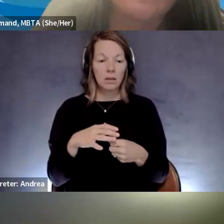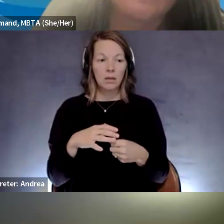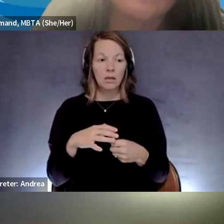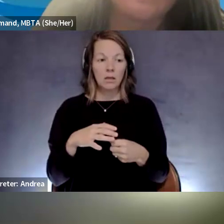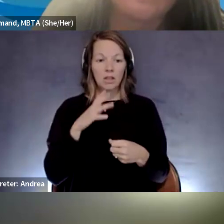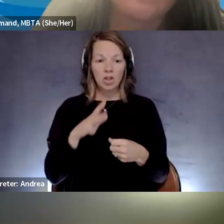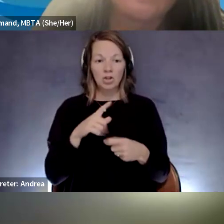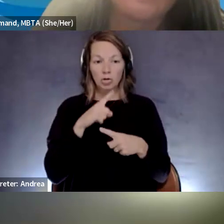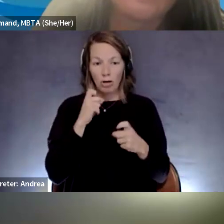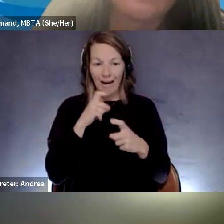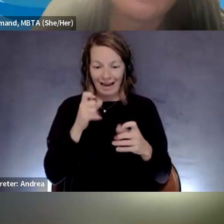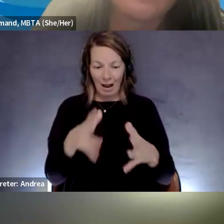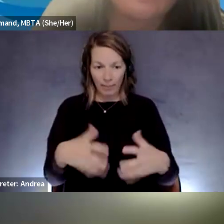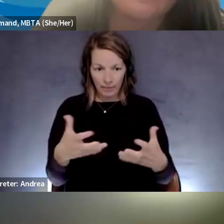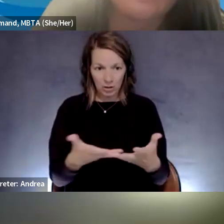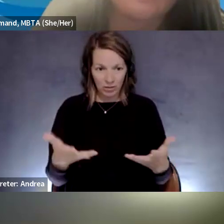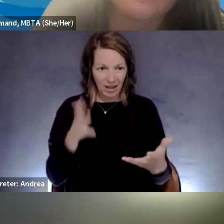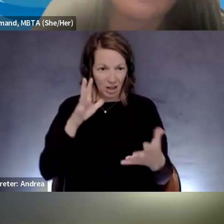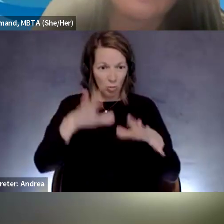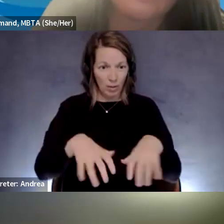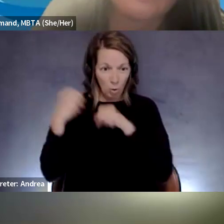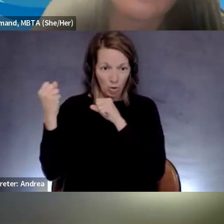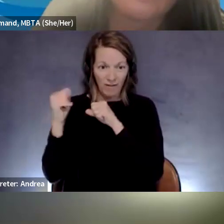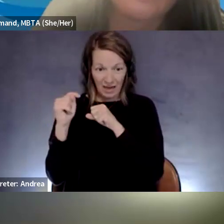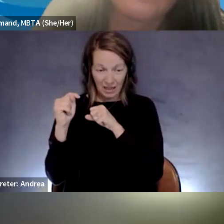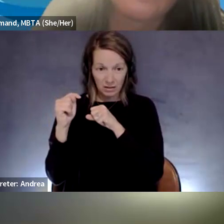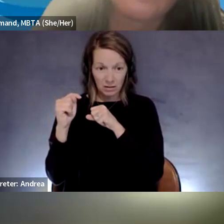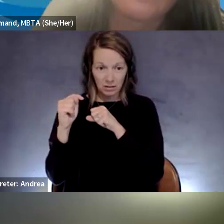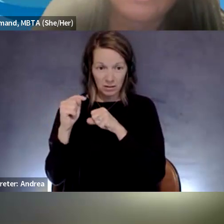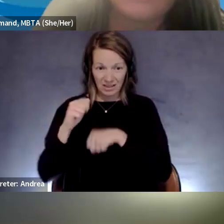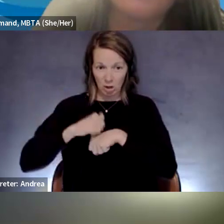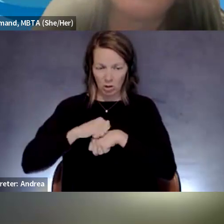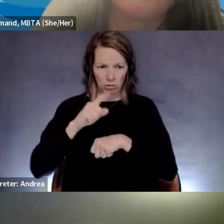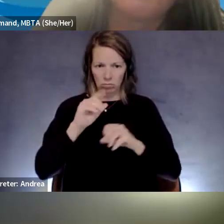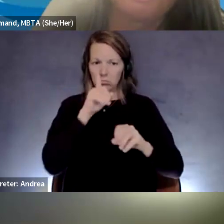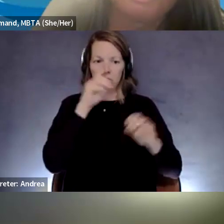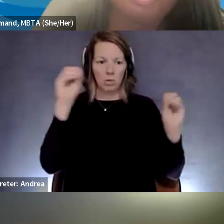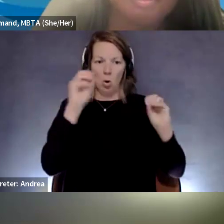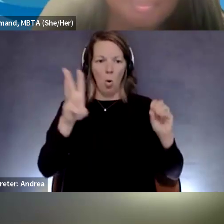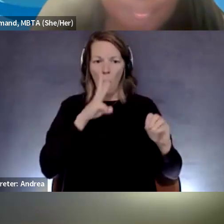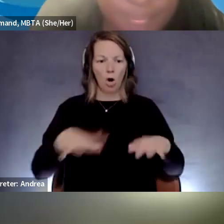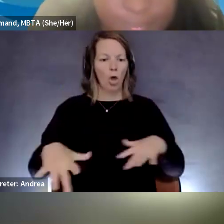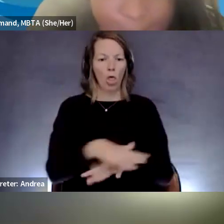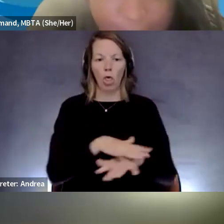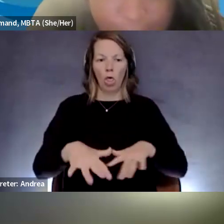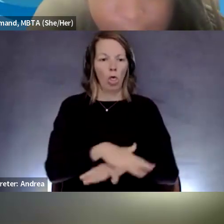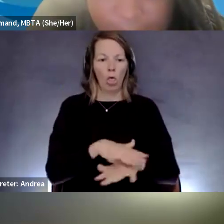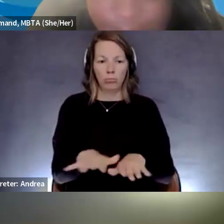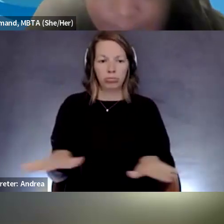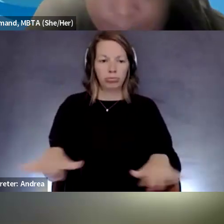drying out the material and then removing it as a solid. So there shouldn't be water moving, contaminating,